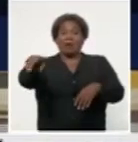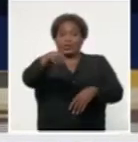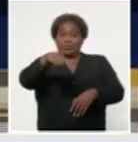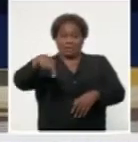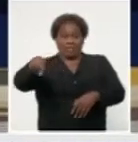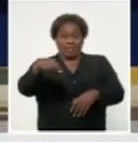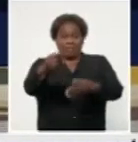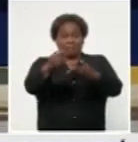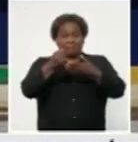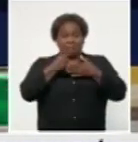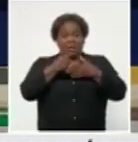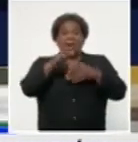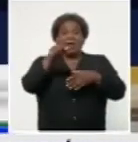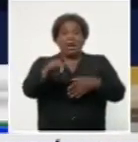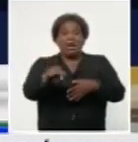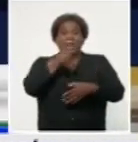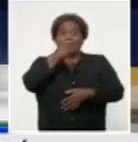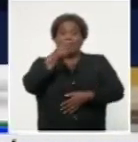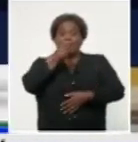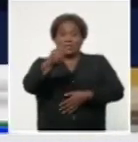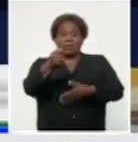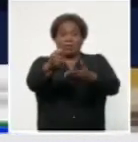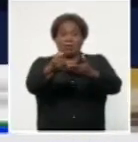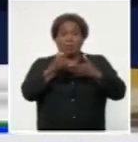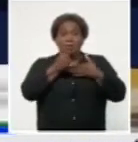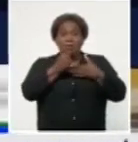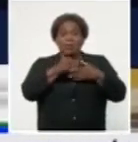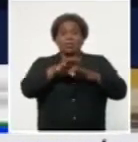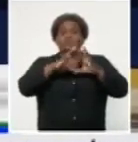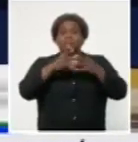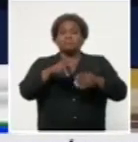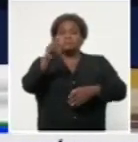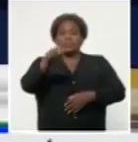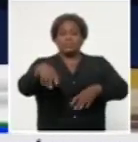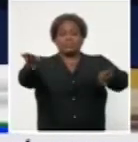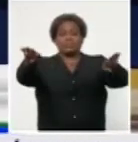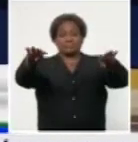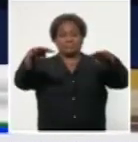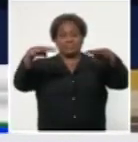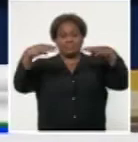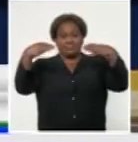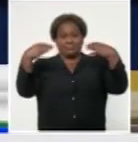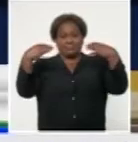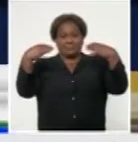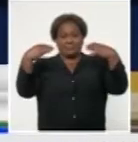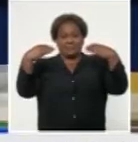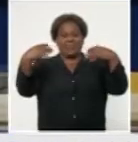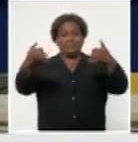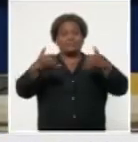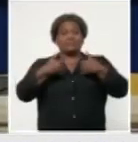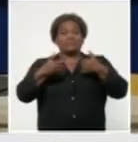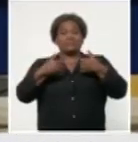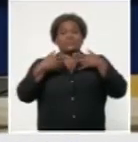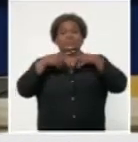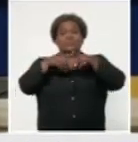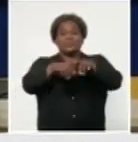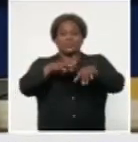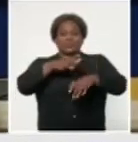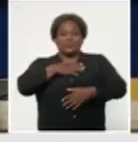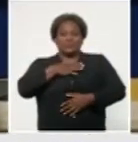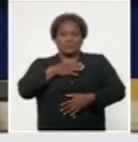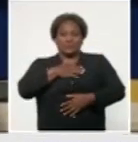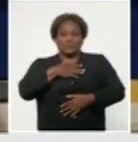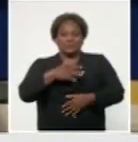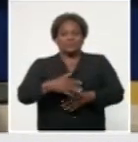Good morning to you, to Gisela, who accompanies us from the studios, and good morning to everybody